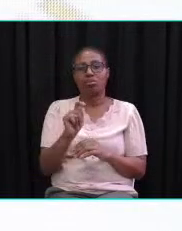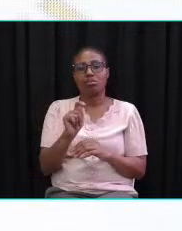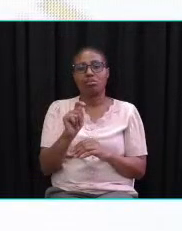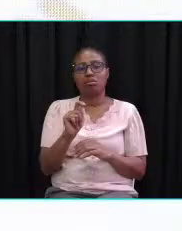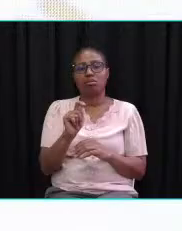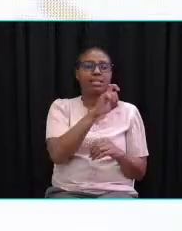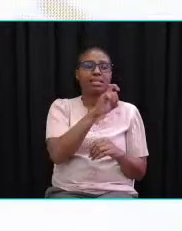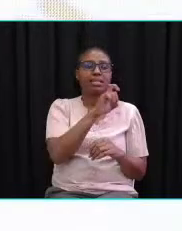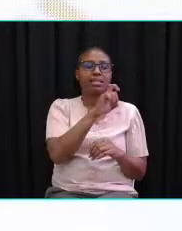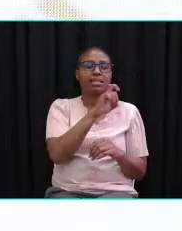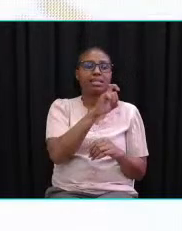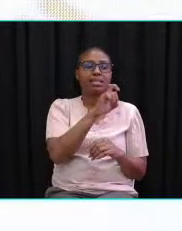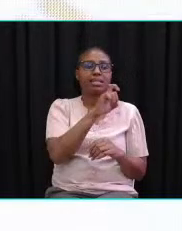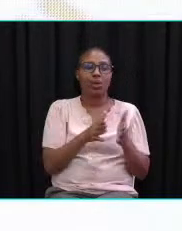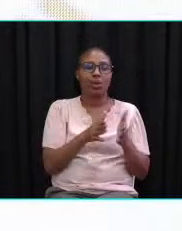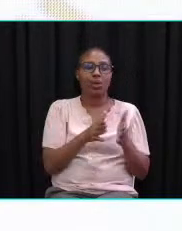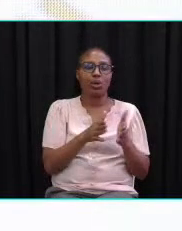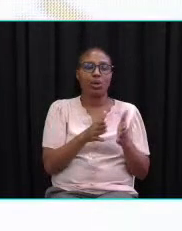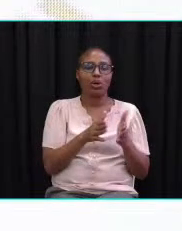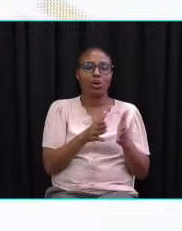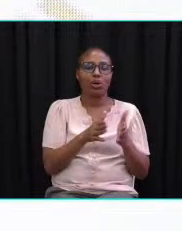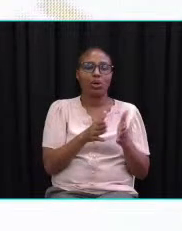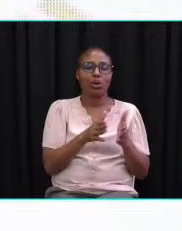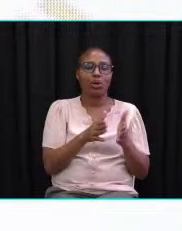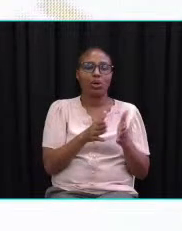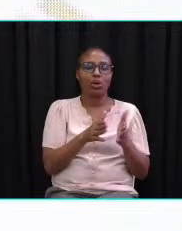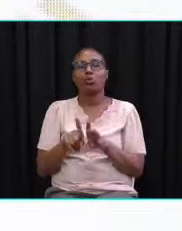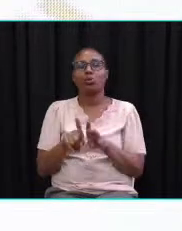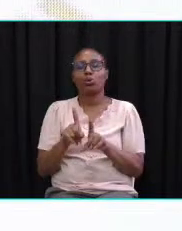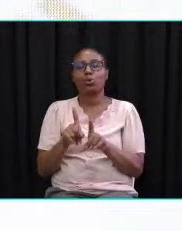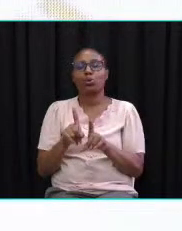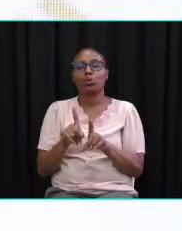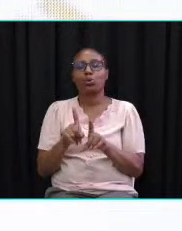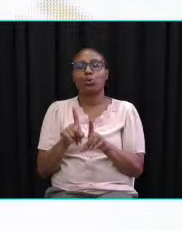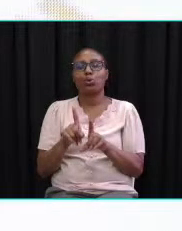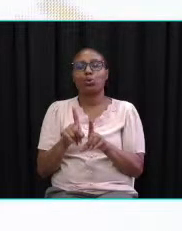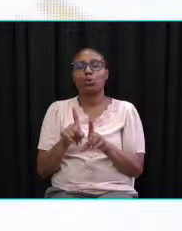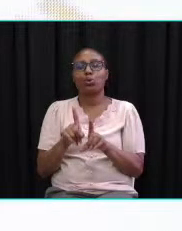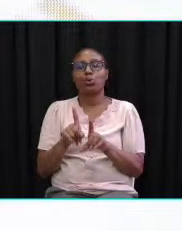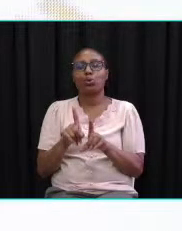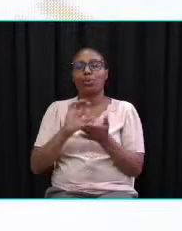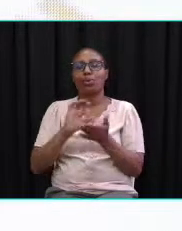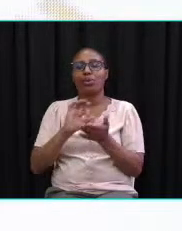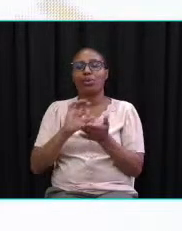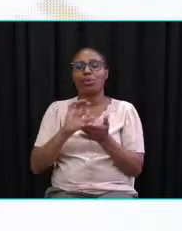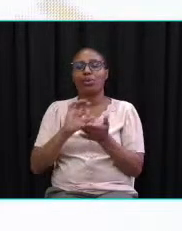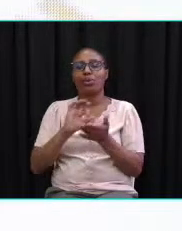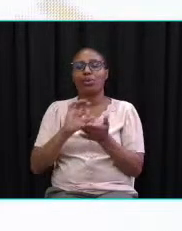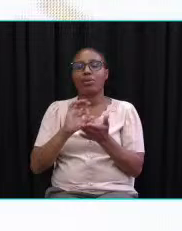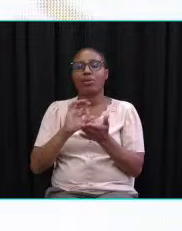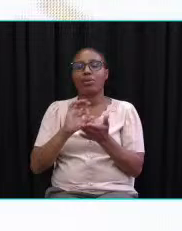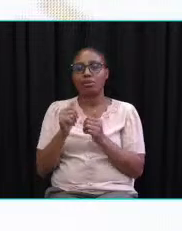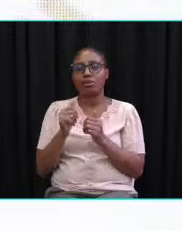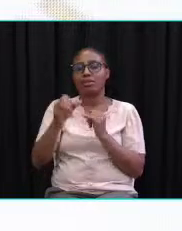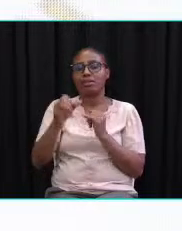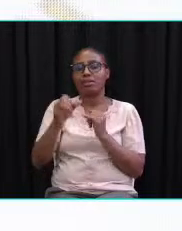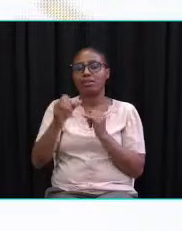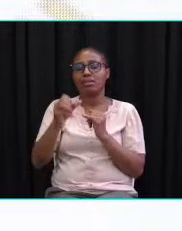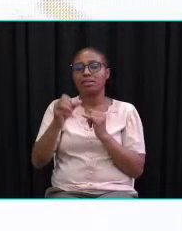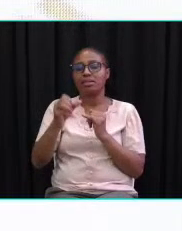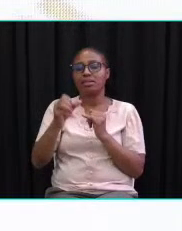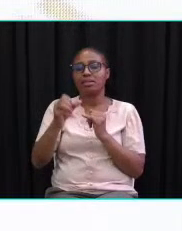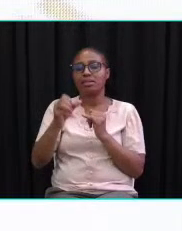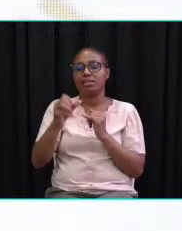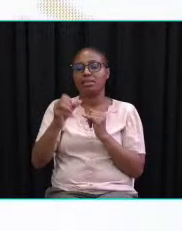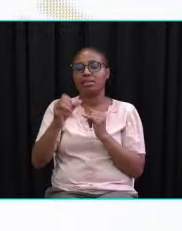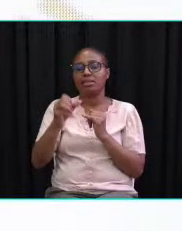which is being looked, and also lastly he talked about the SGR, which is also assisting on evacuation of goods from the